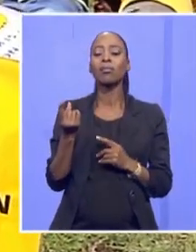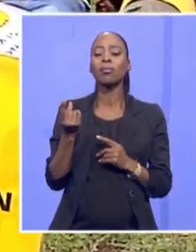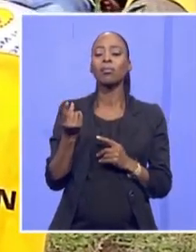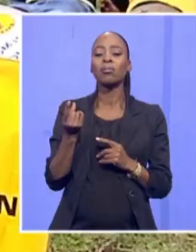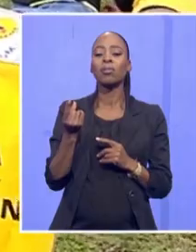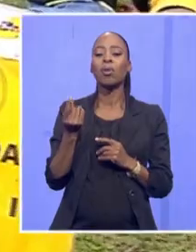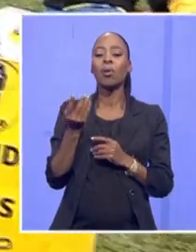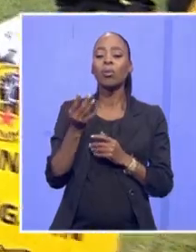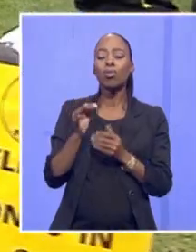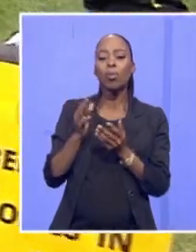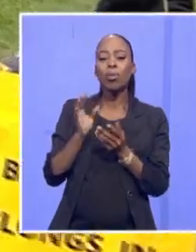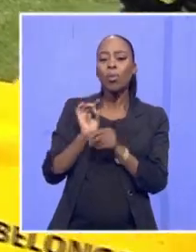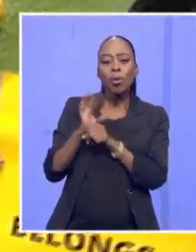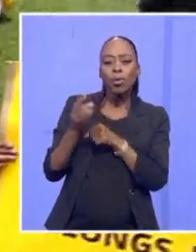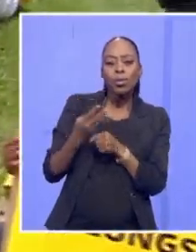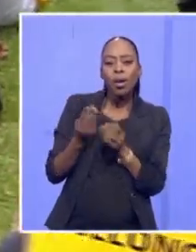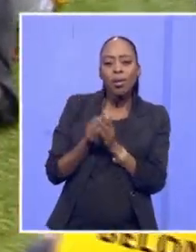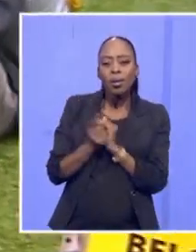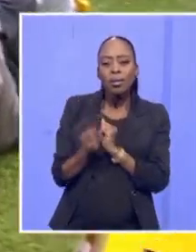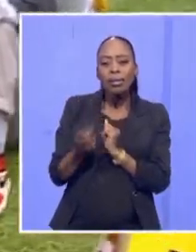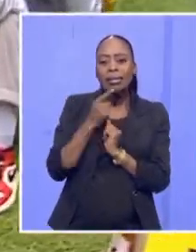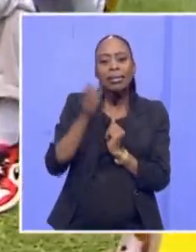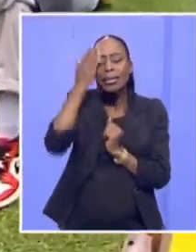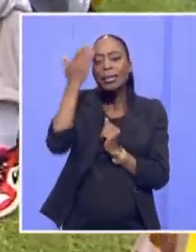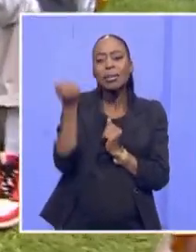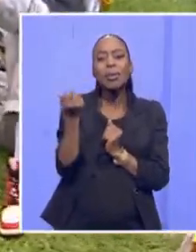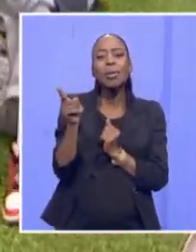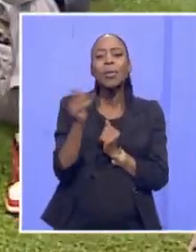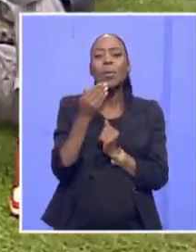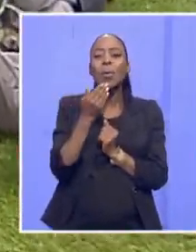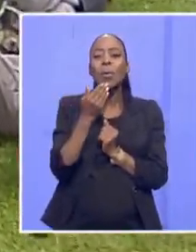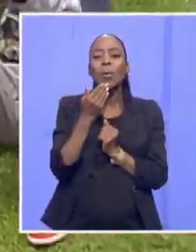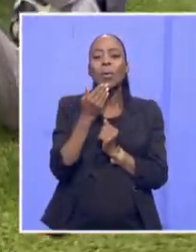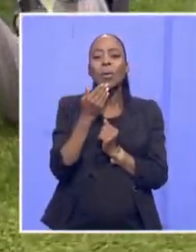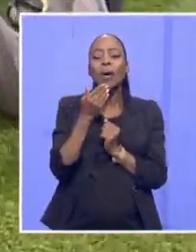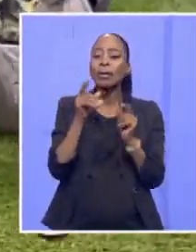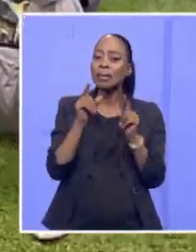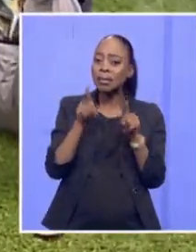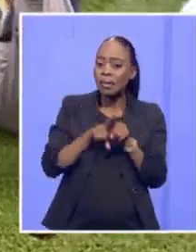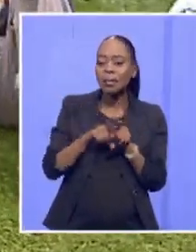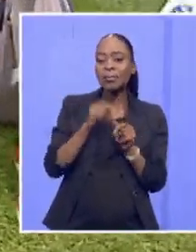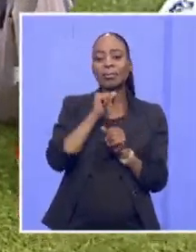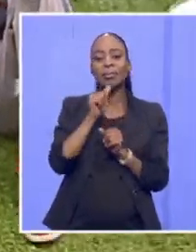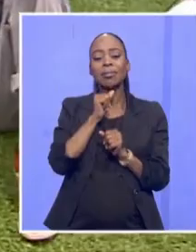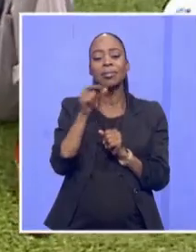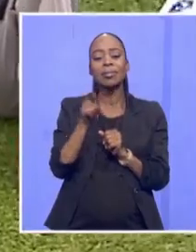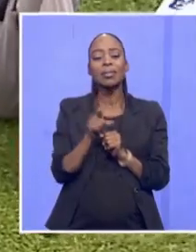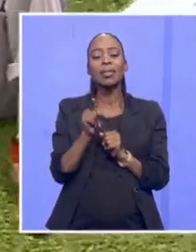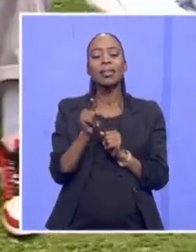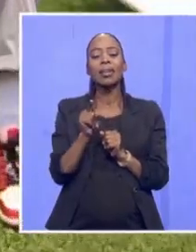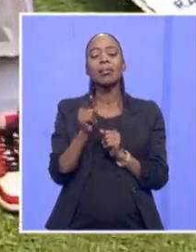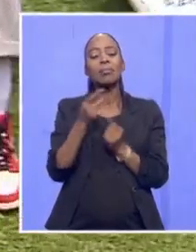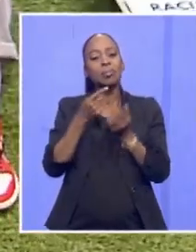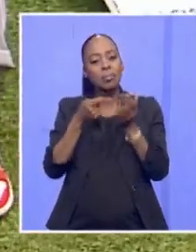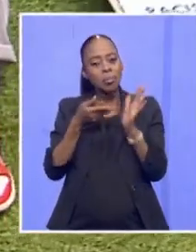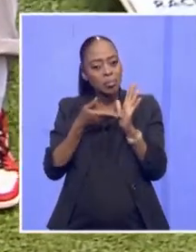picketers have indicated that they don't know who Belinda is, despite, of course, what I have indicated.